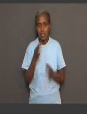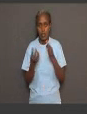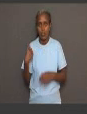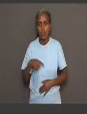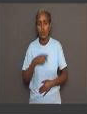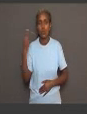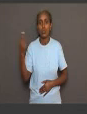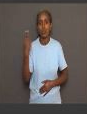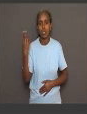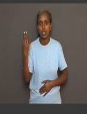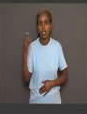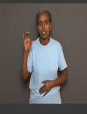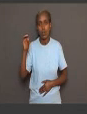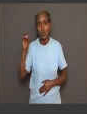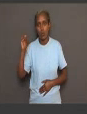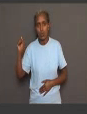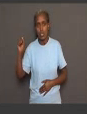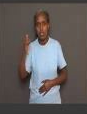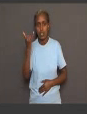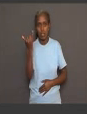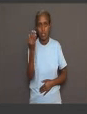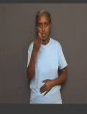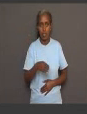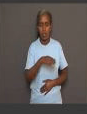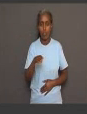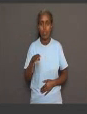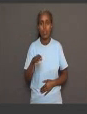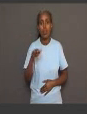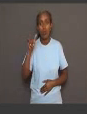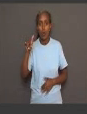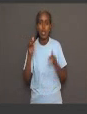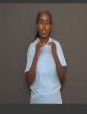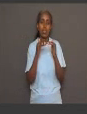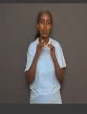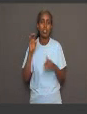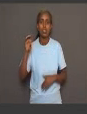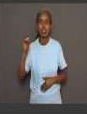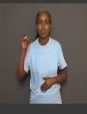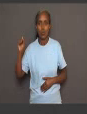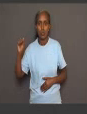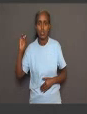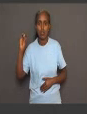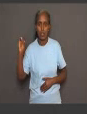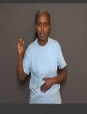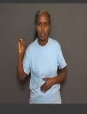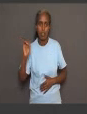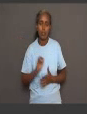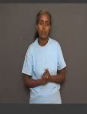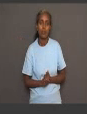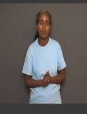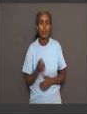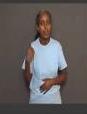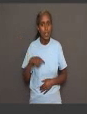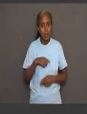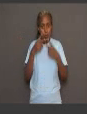use our cosine graph, where y equals the cosine of theta, we